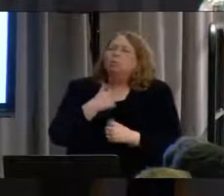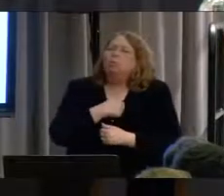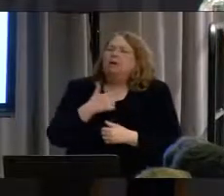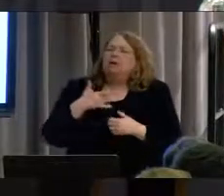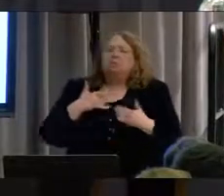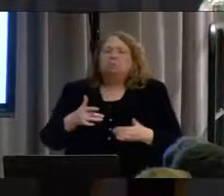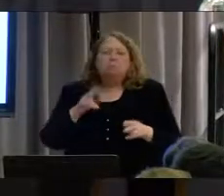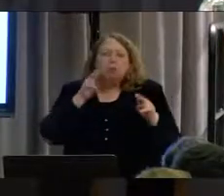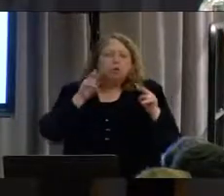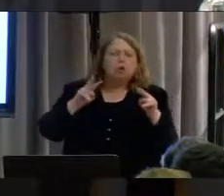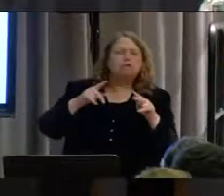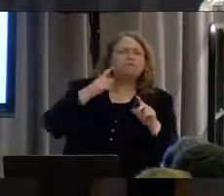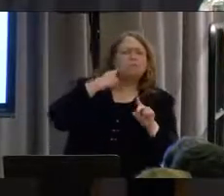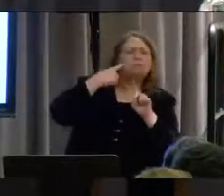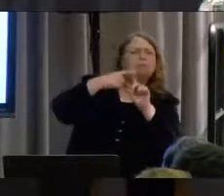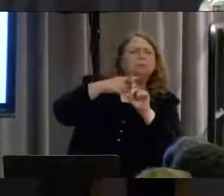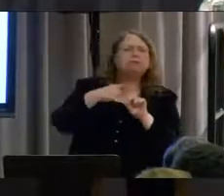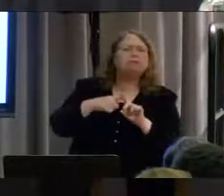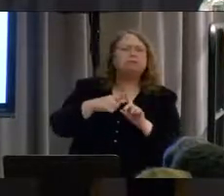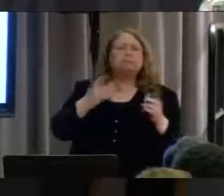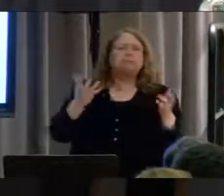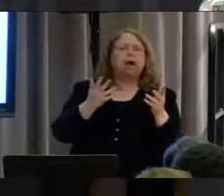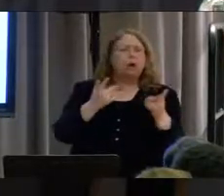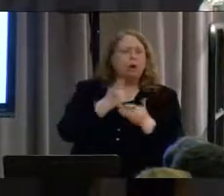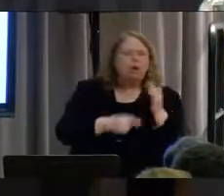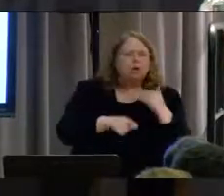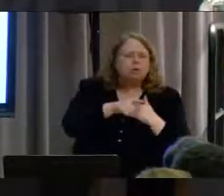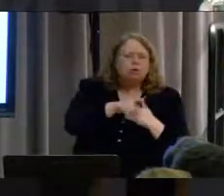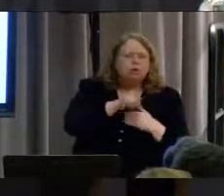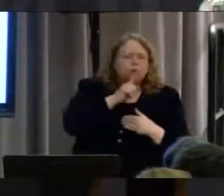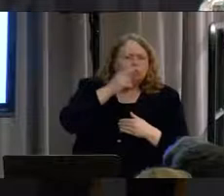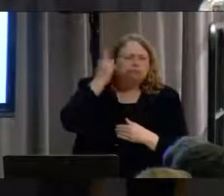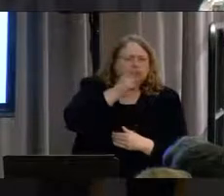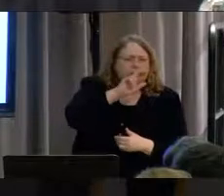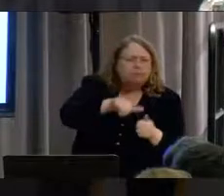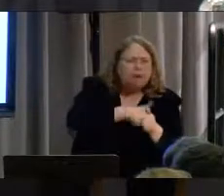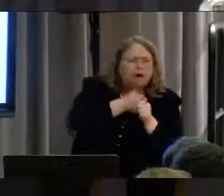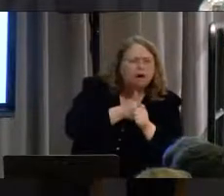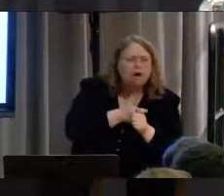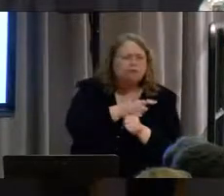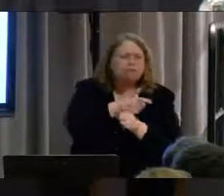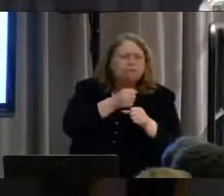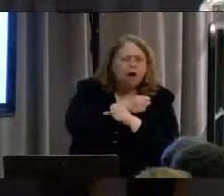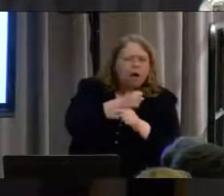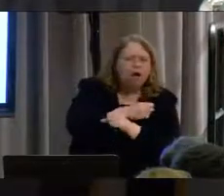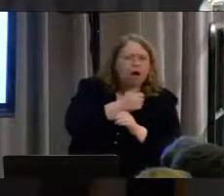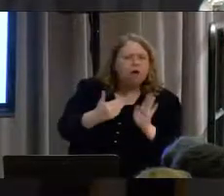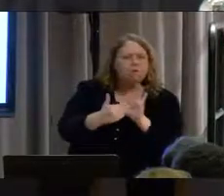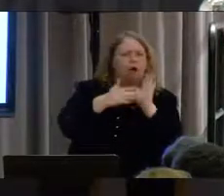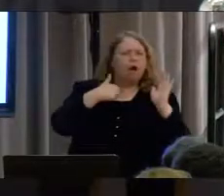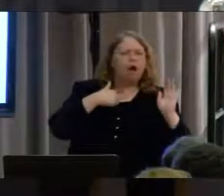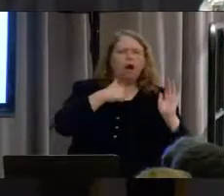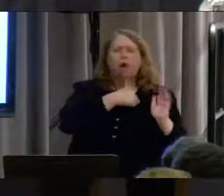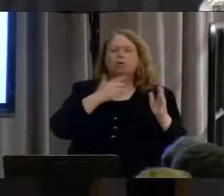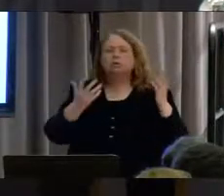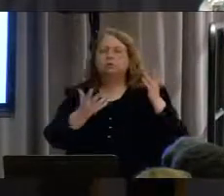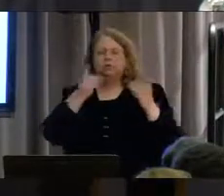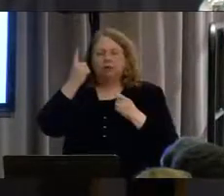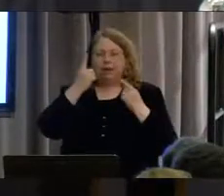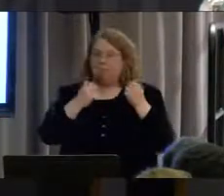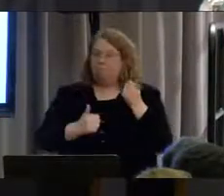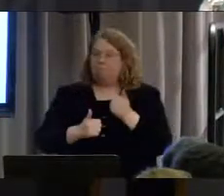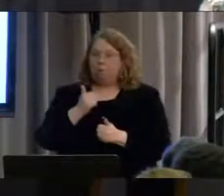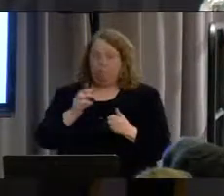to look for the good things underneath. You know, what were they really fighting for? And weren't they, you know, it became clear that